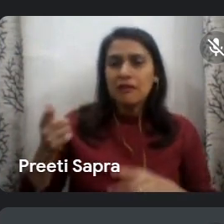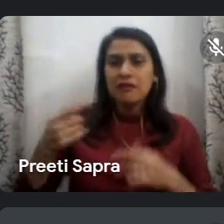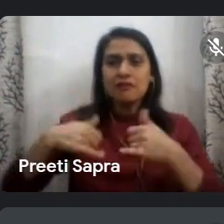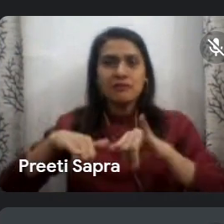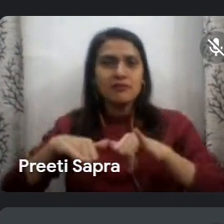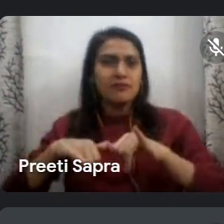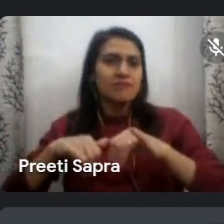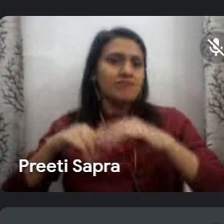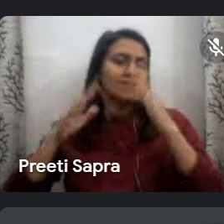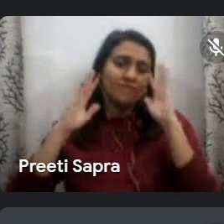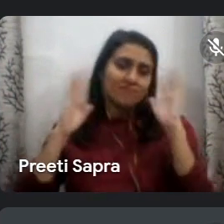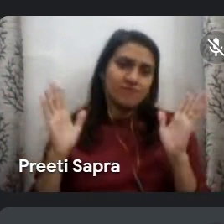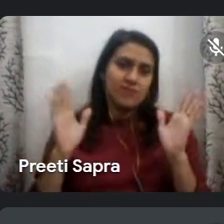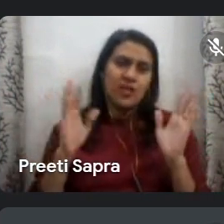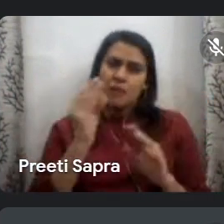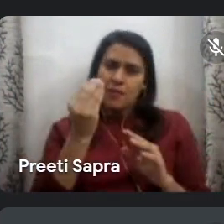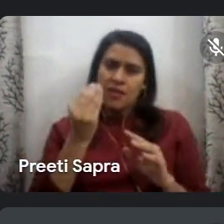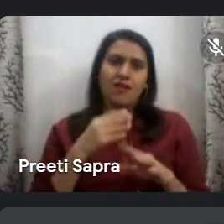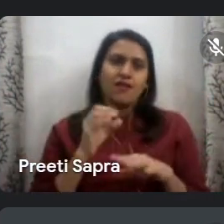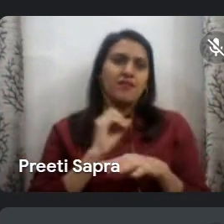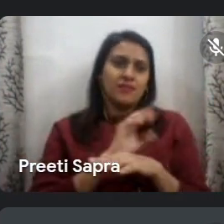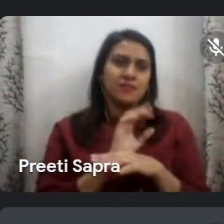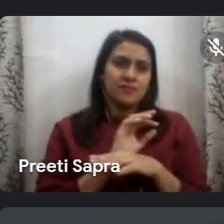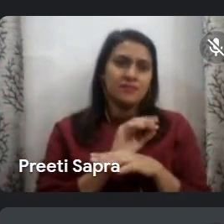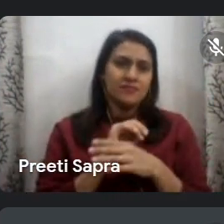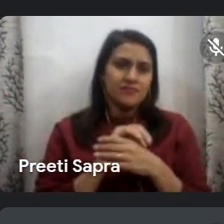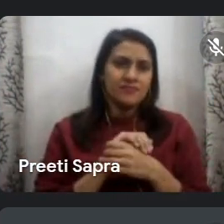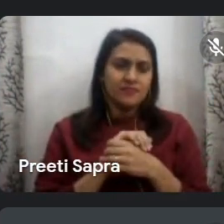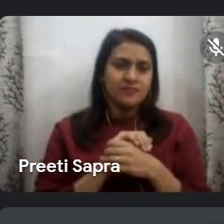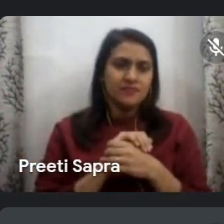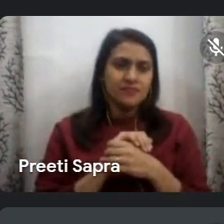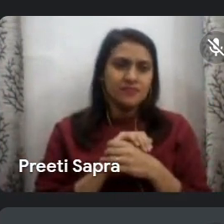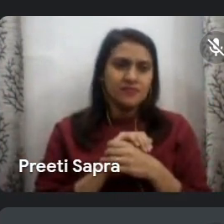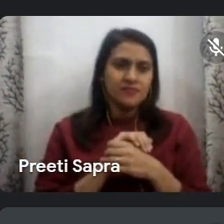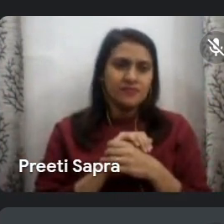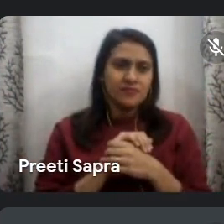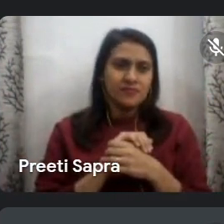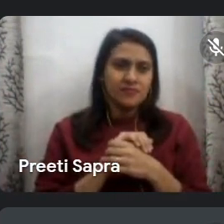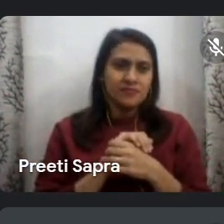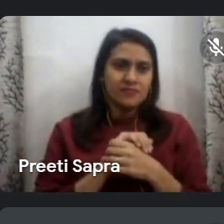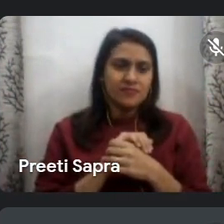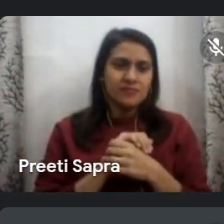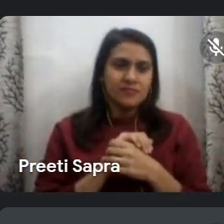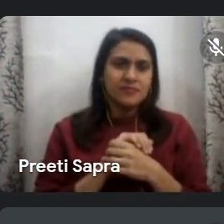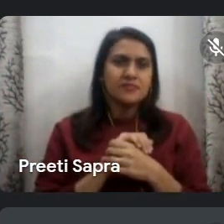thing advice that I wish I gave my mom, and I do thank her very much for this, is